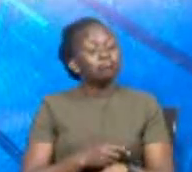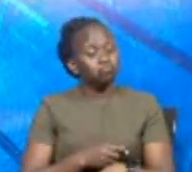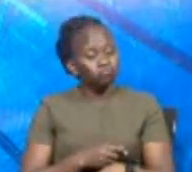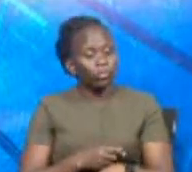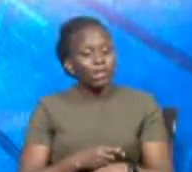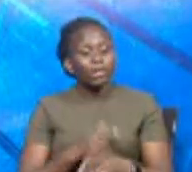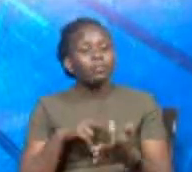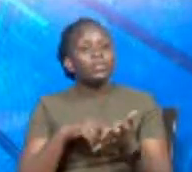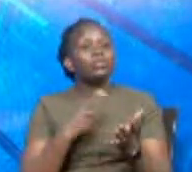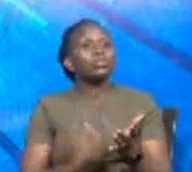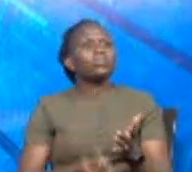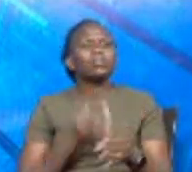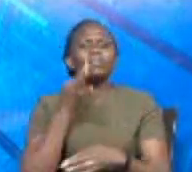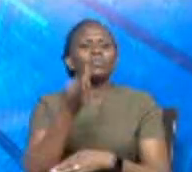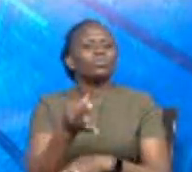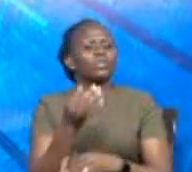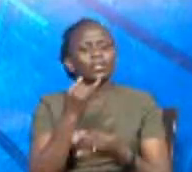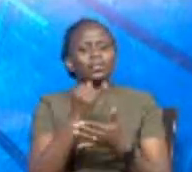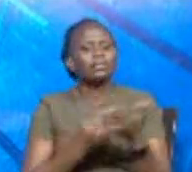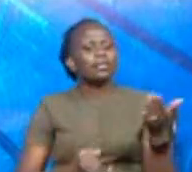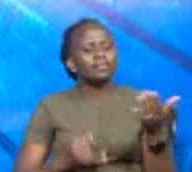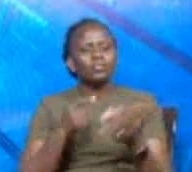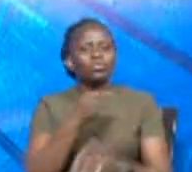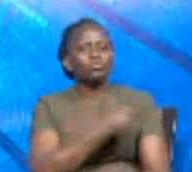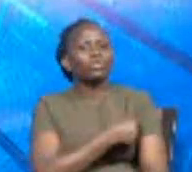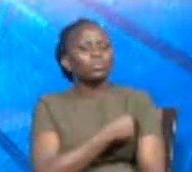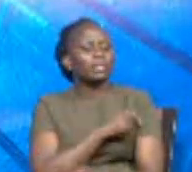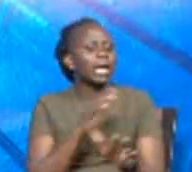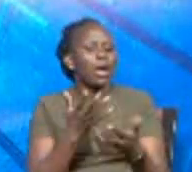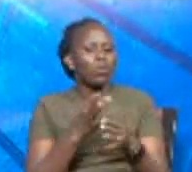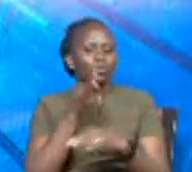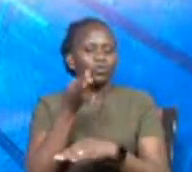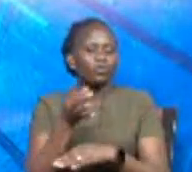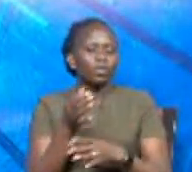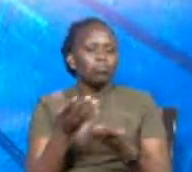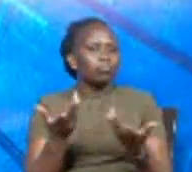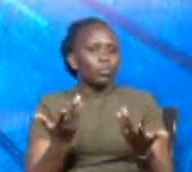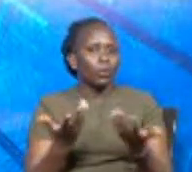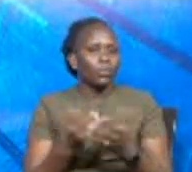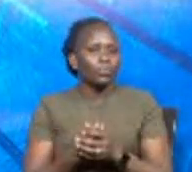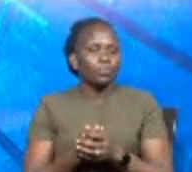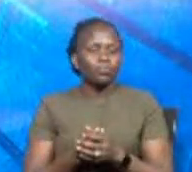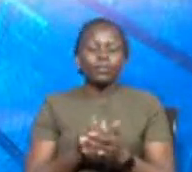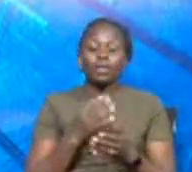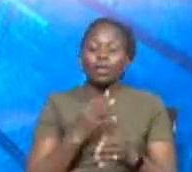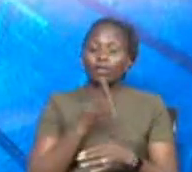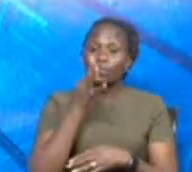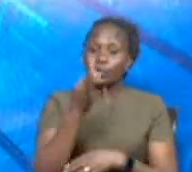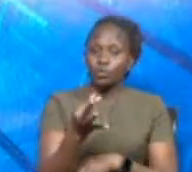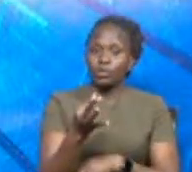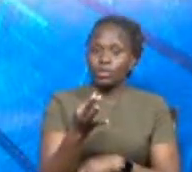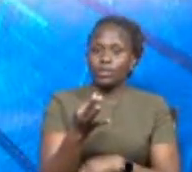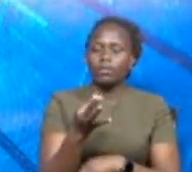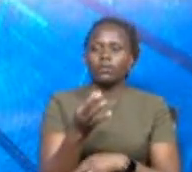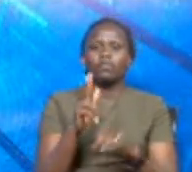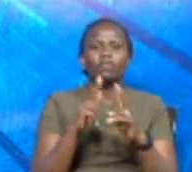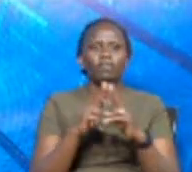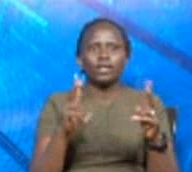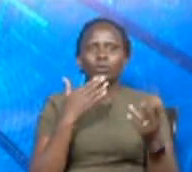what does the future of HIV treatment look like in this regard? The future is really very